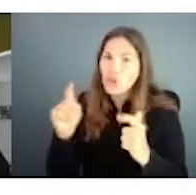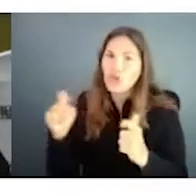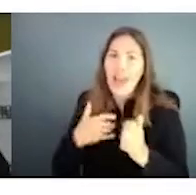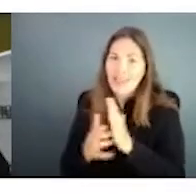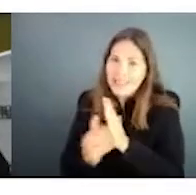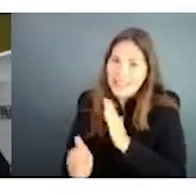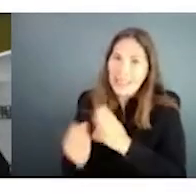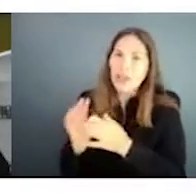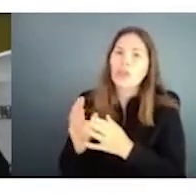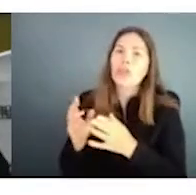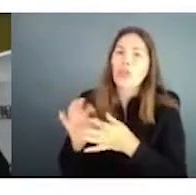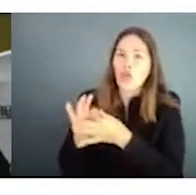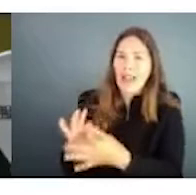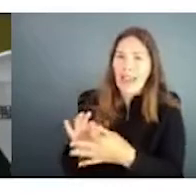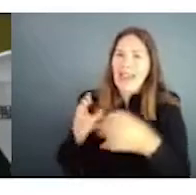related to video editing.